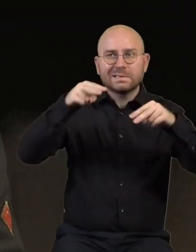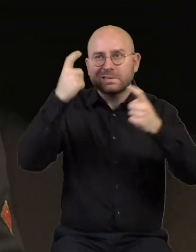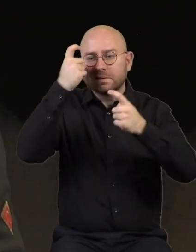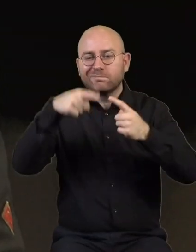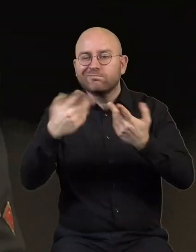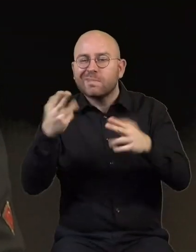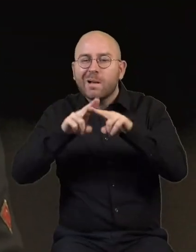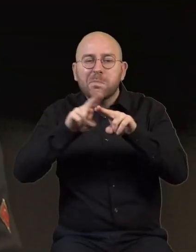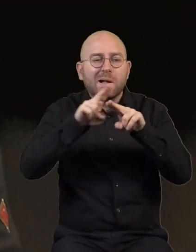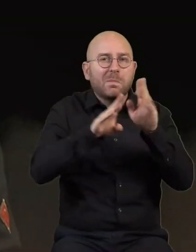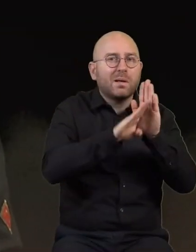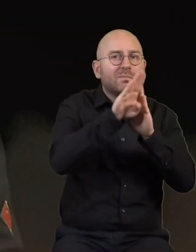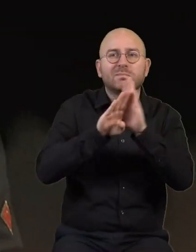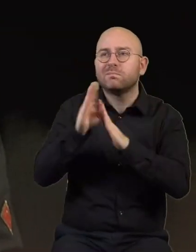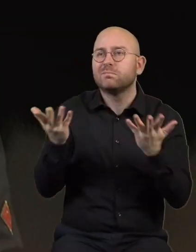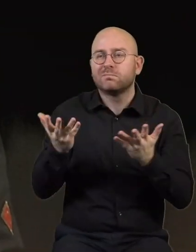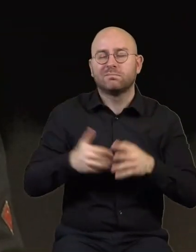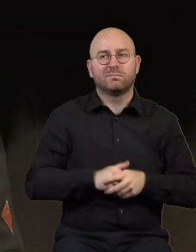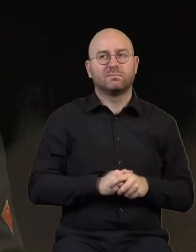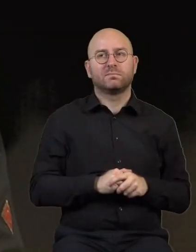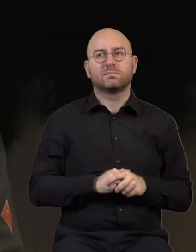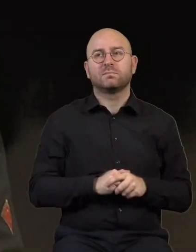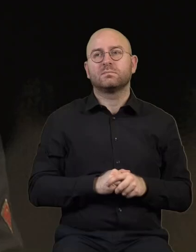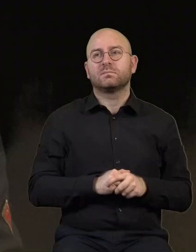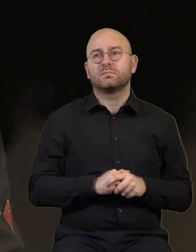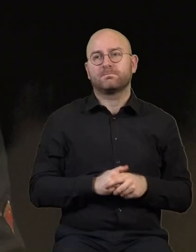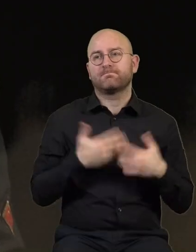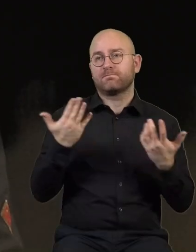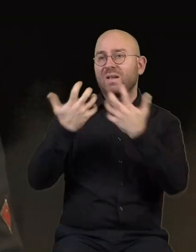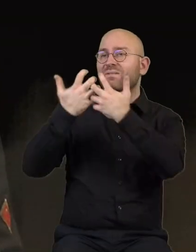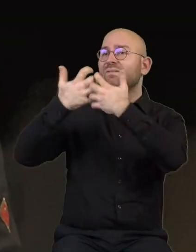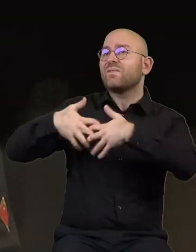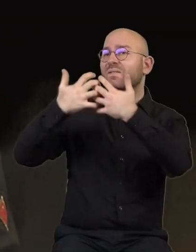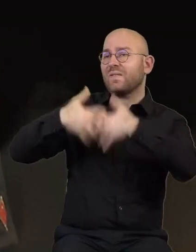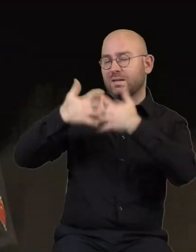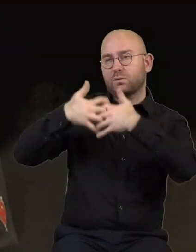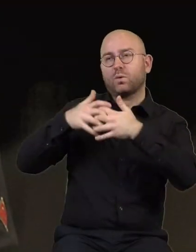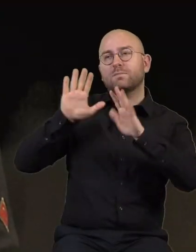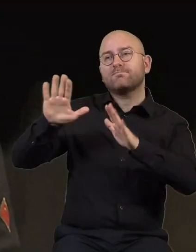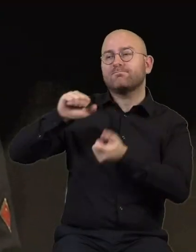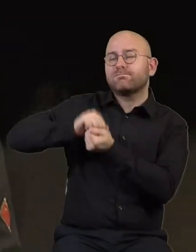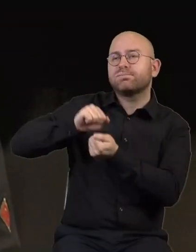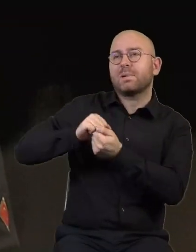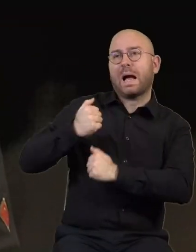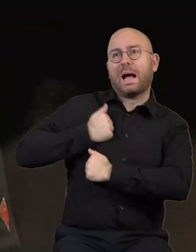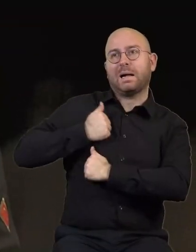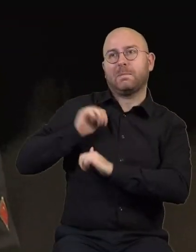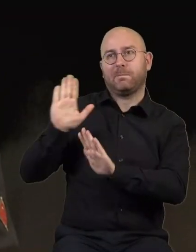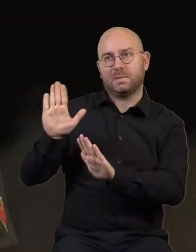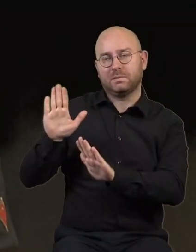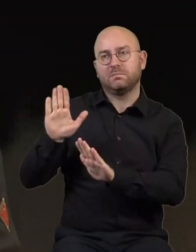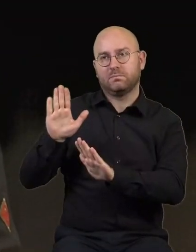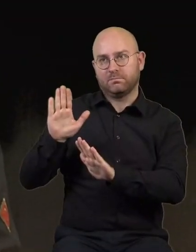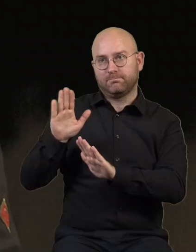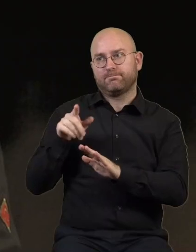maybe it's difficult because defense industry or the defense part of the security is just the outer